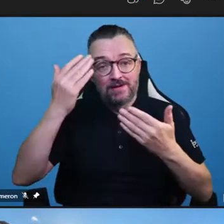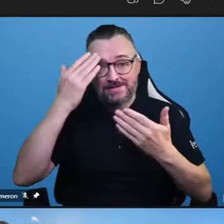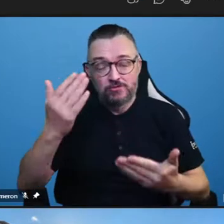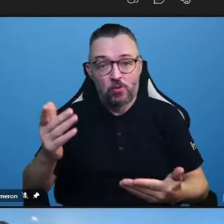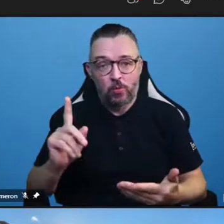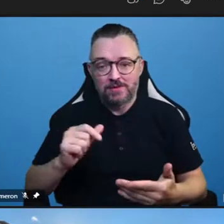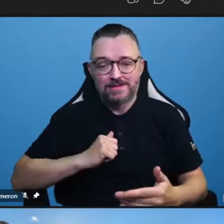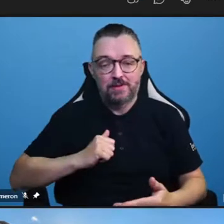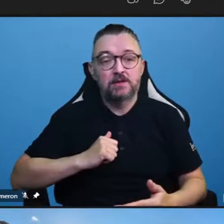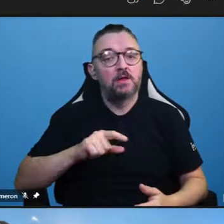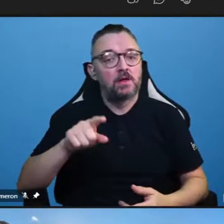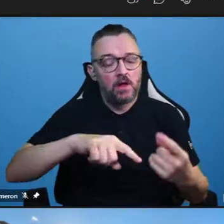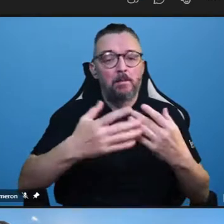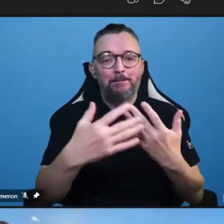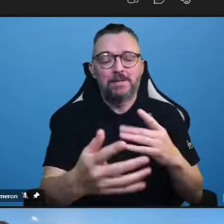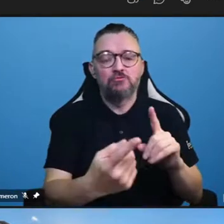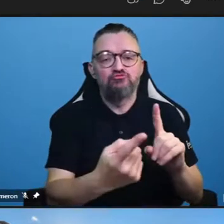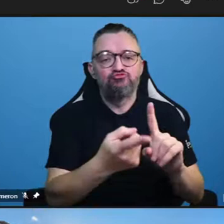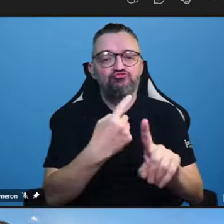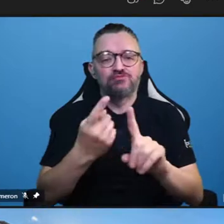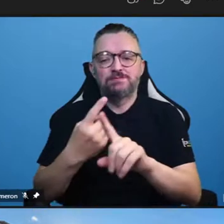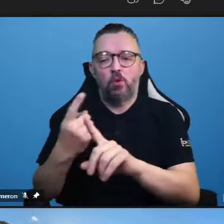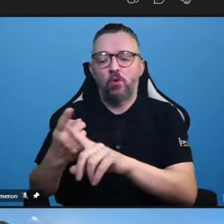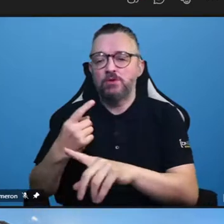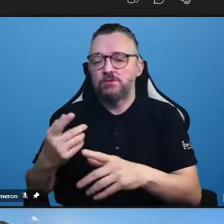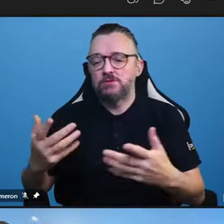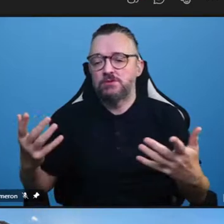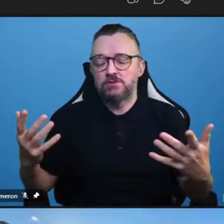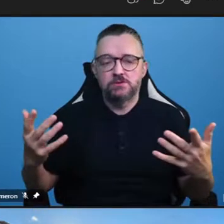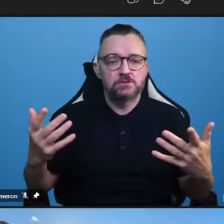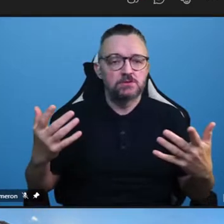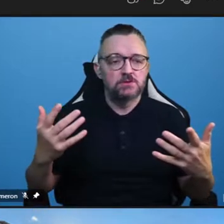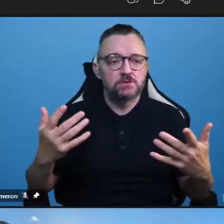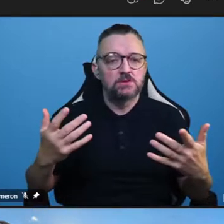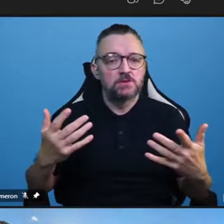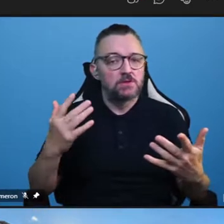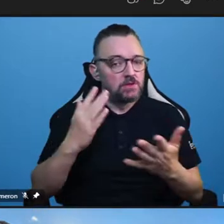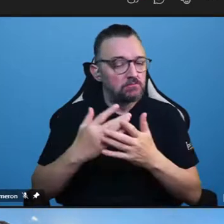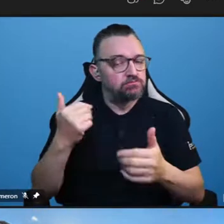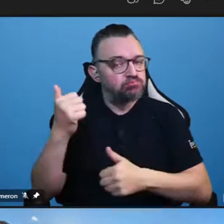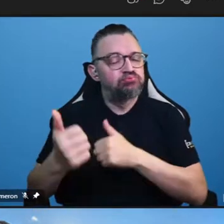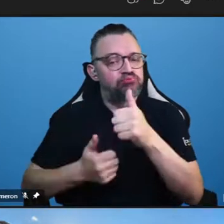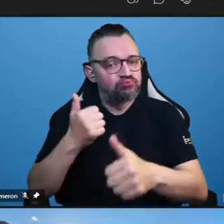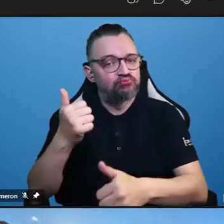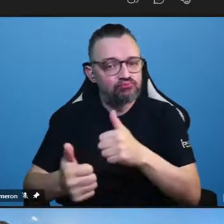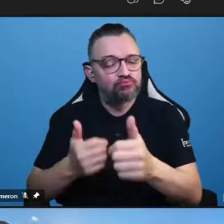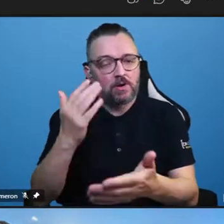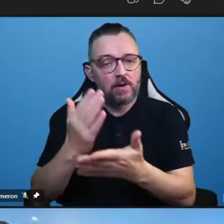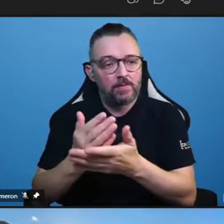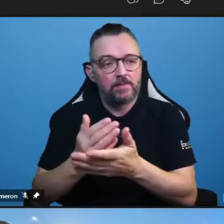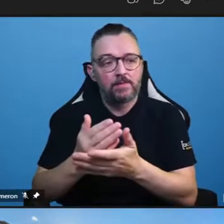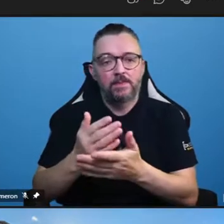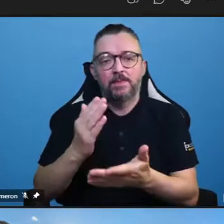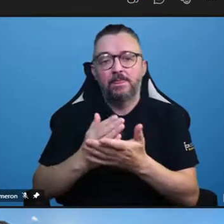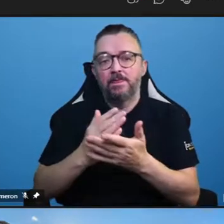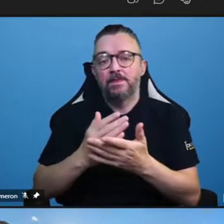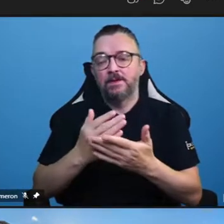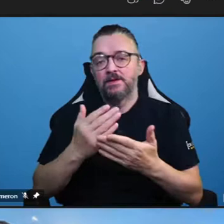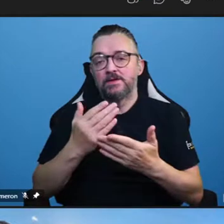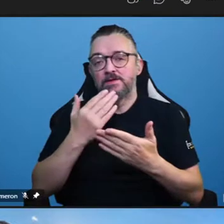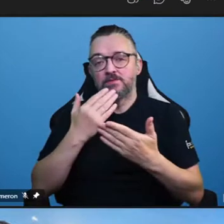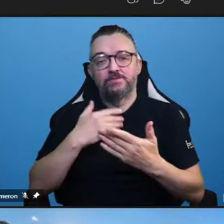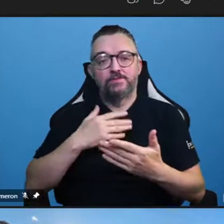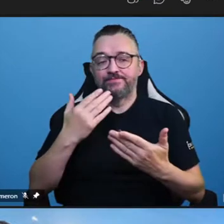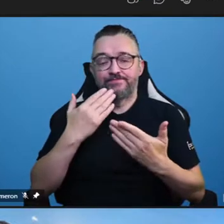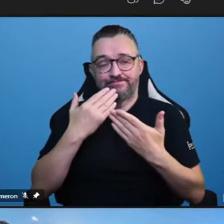and responded in a way that was absolutely to be commendable. And I can only commend the communities